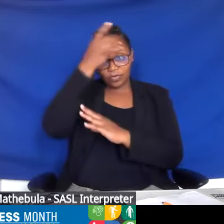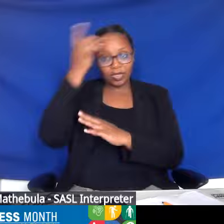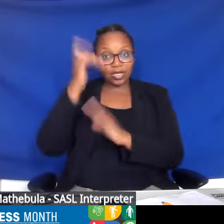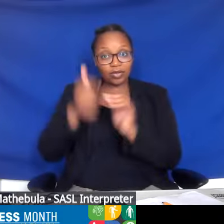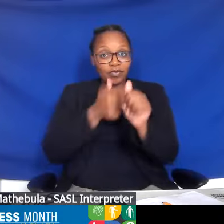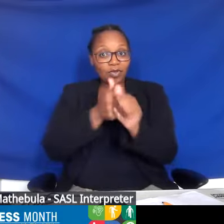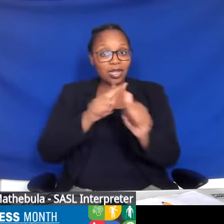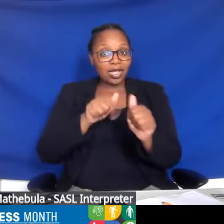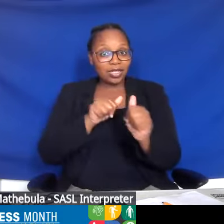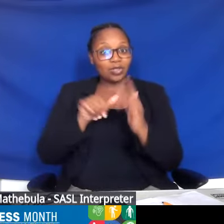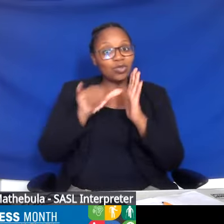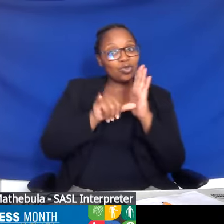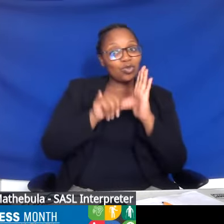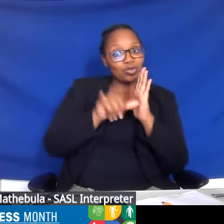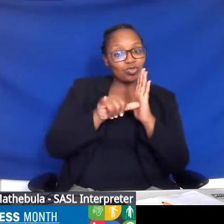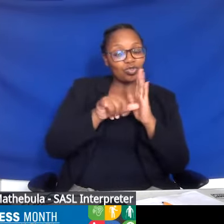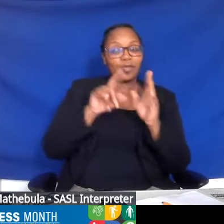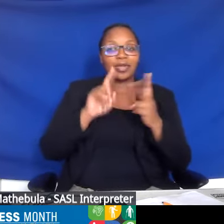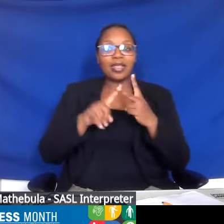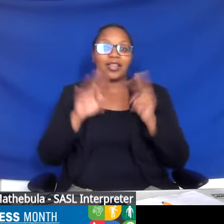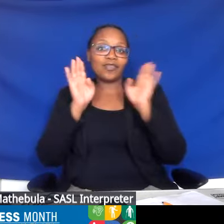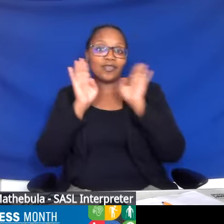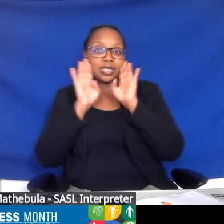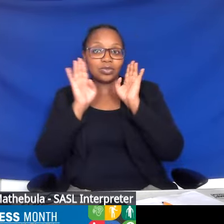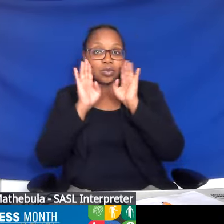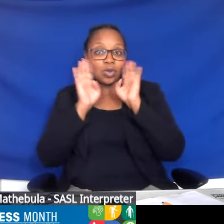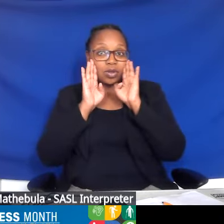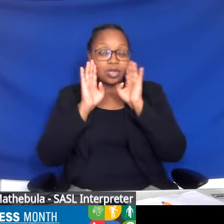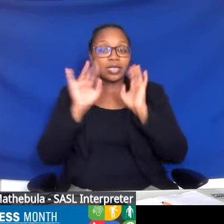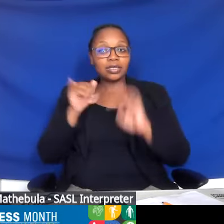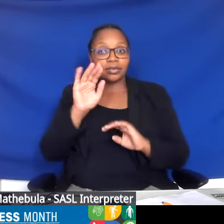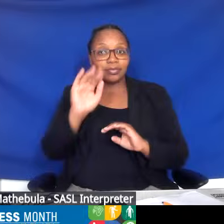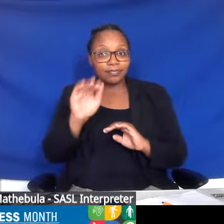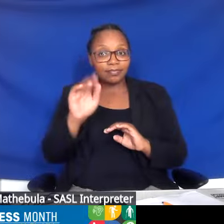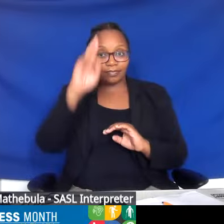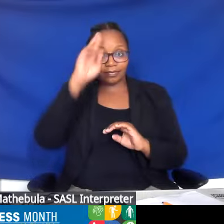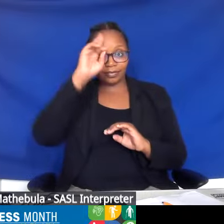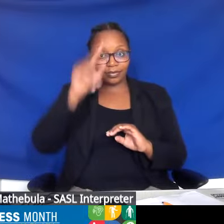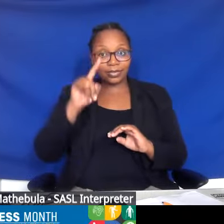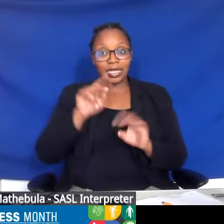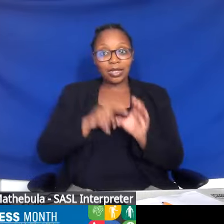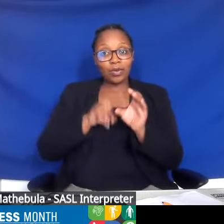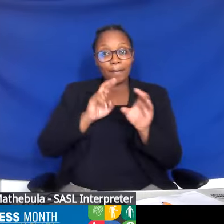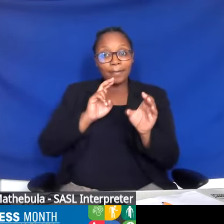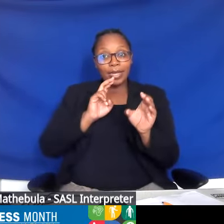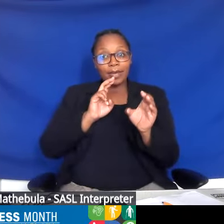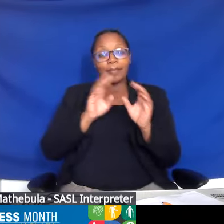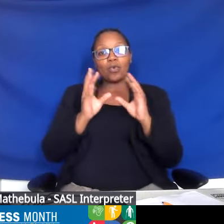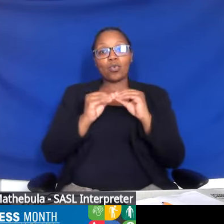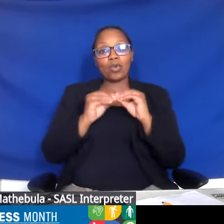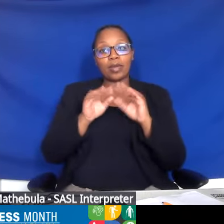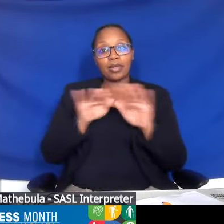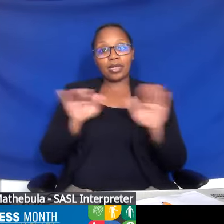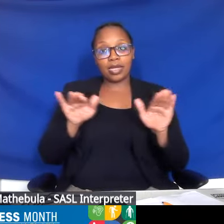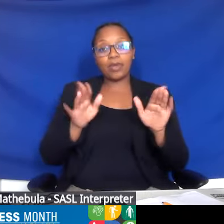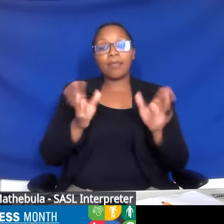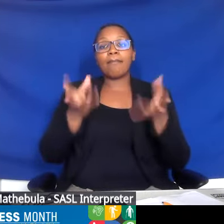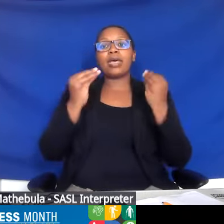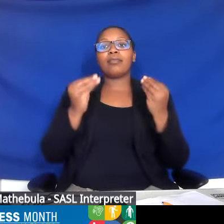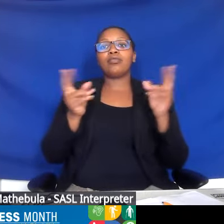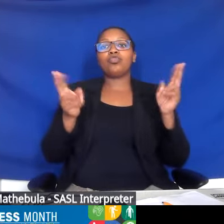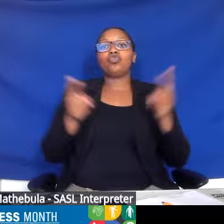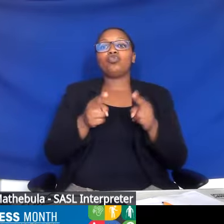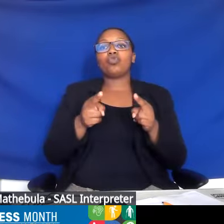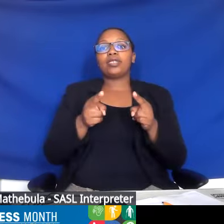Facebook. Just a reminder, as you leave the webinar, you will be redirected to a short survey. Please